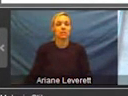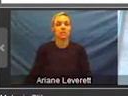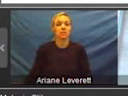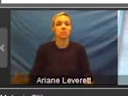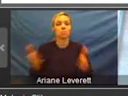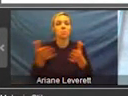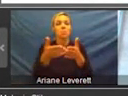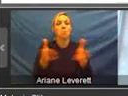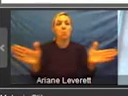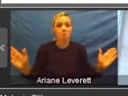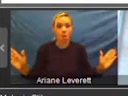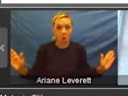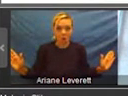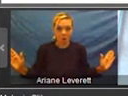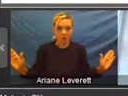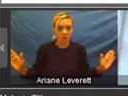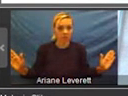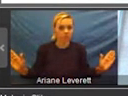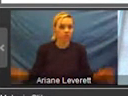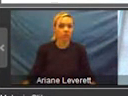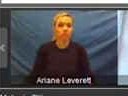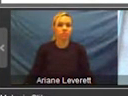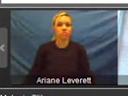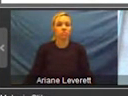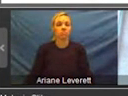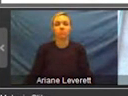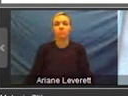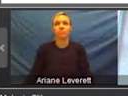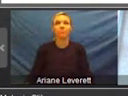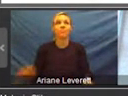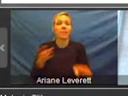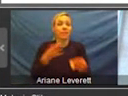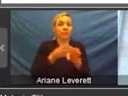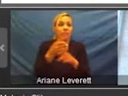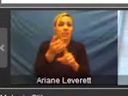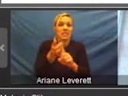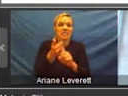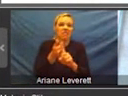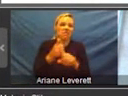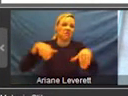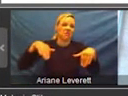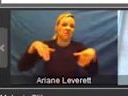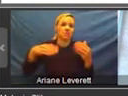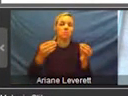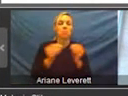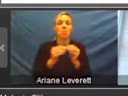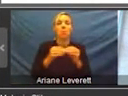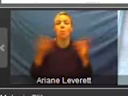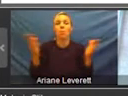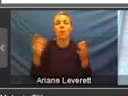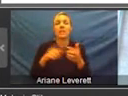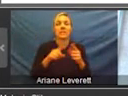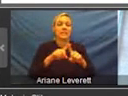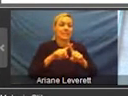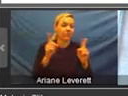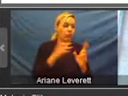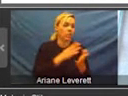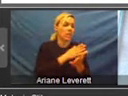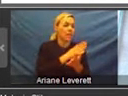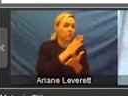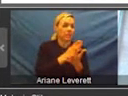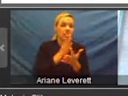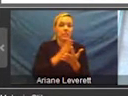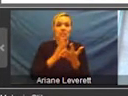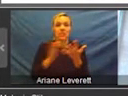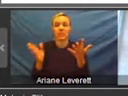broad field. Maybe it's not really a field yet. It's more an intersection of different areas that come together